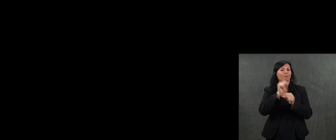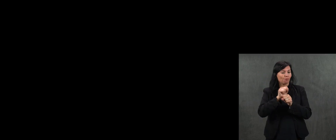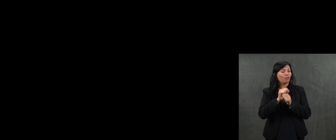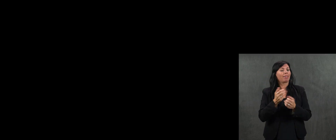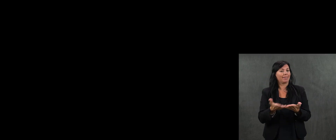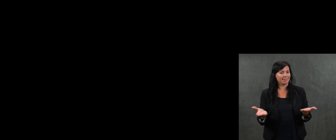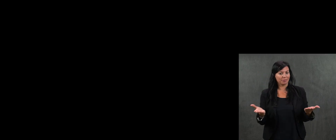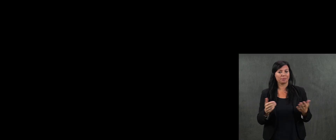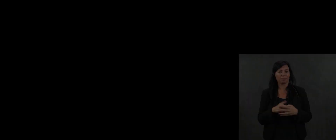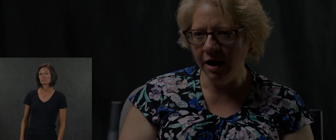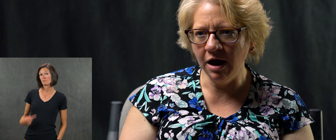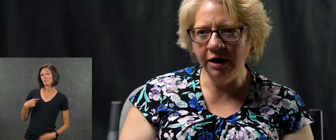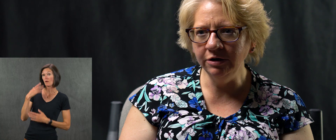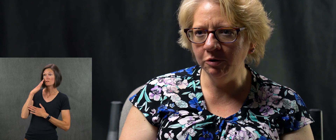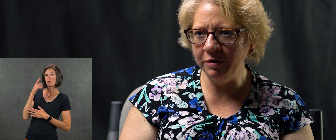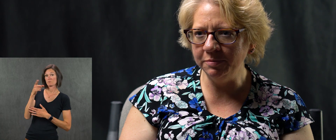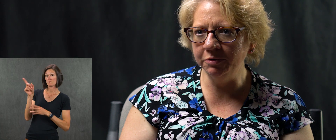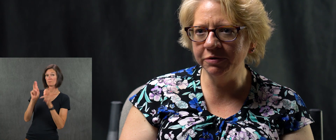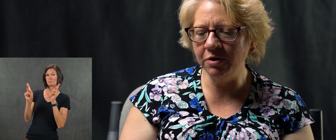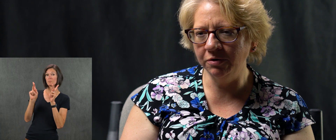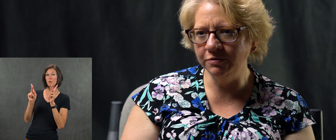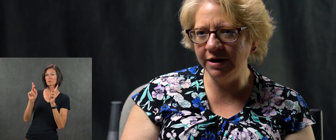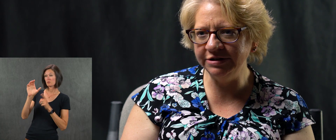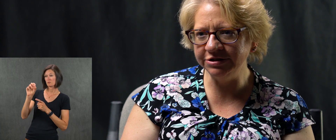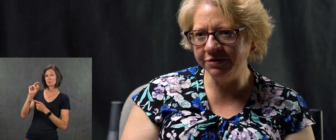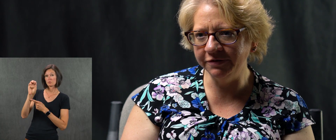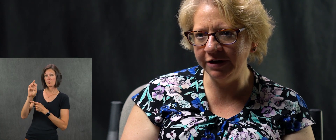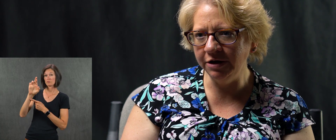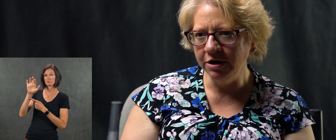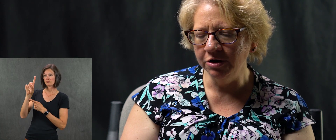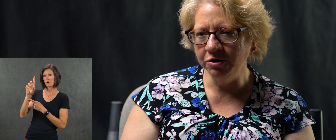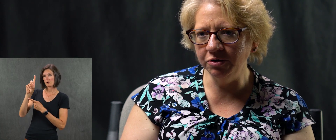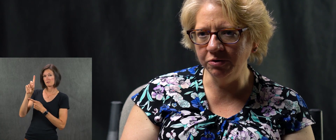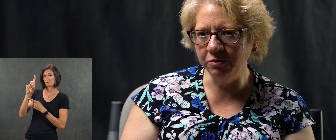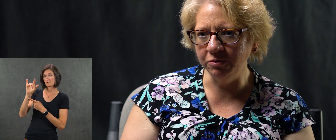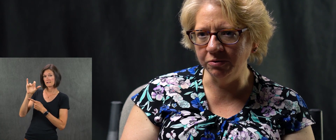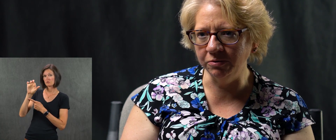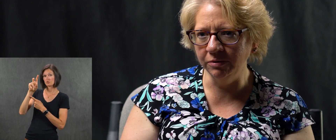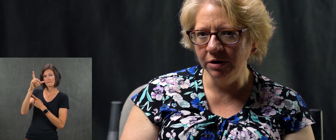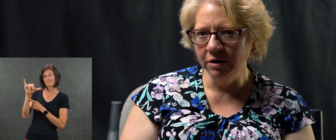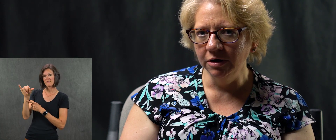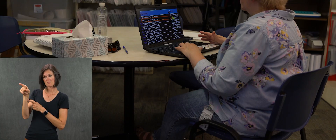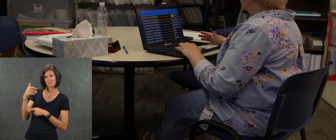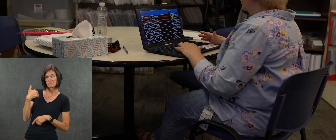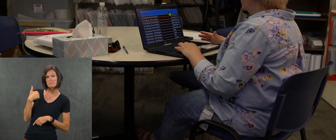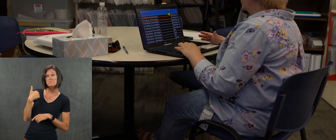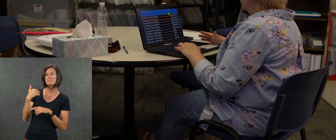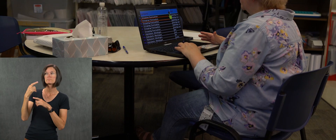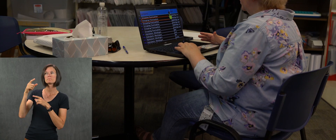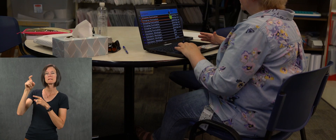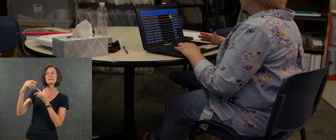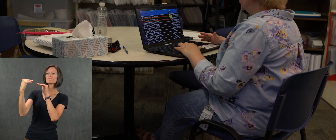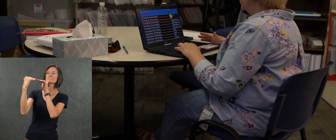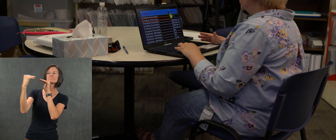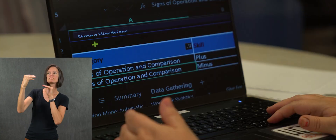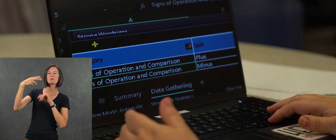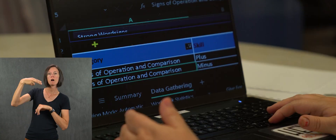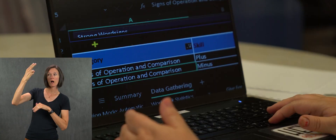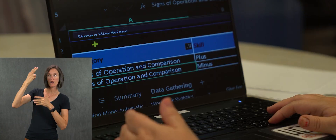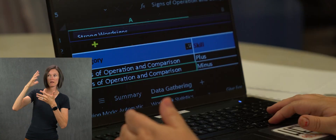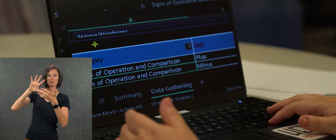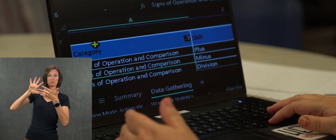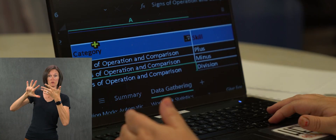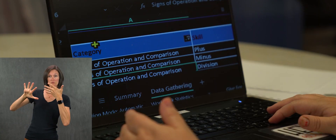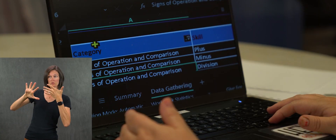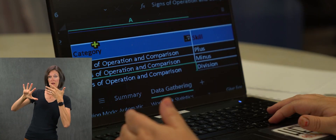thing. Amy. I know people with cone rod dystrophy who don't need as much of high